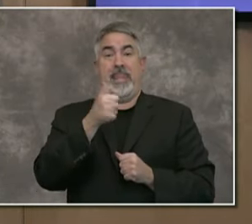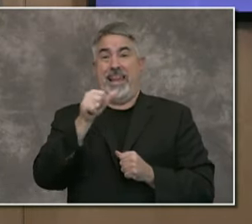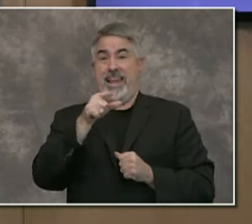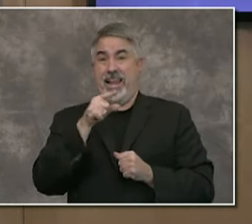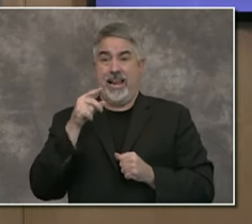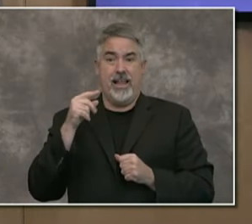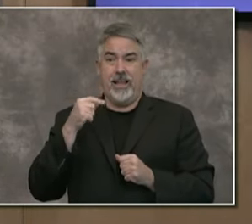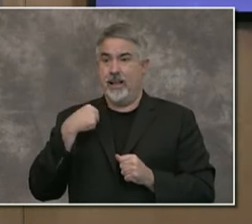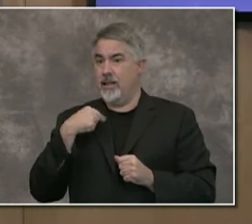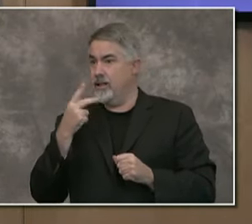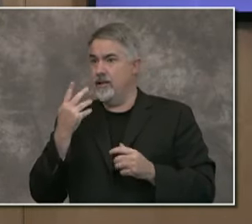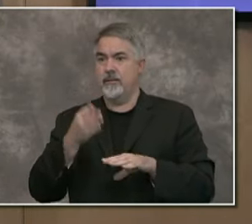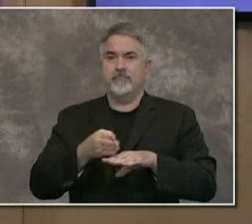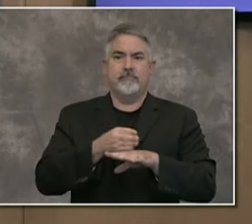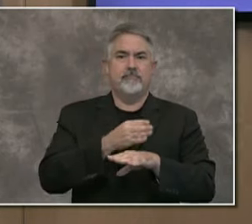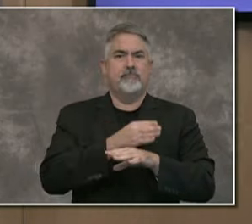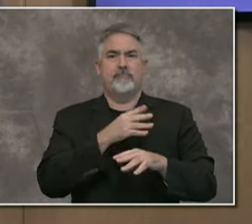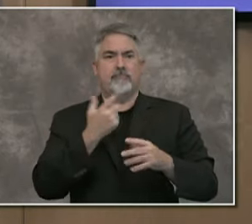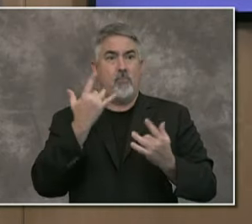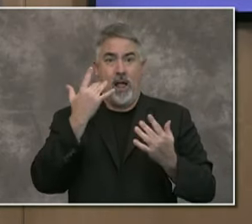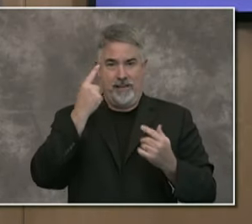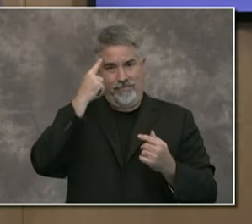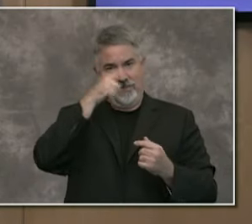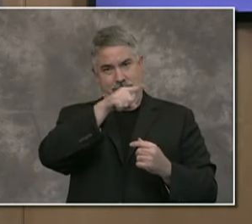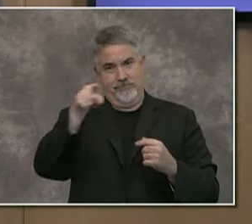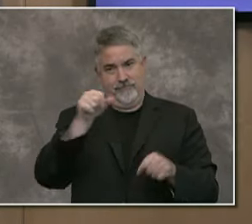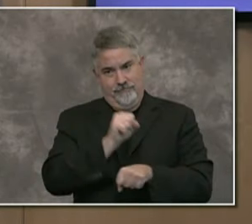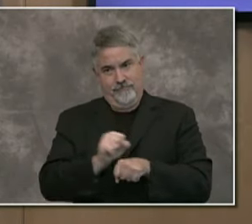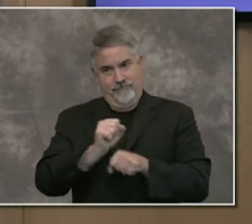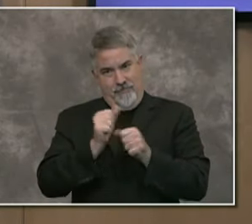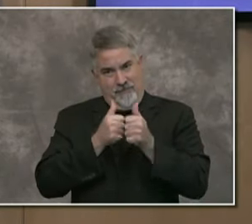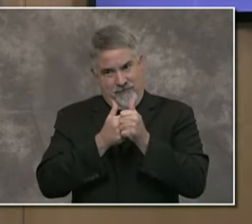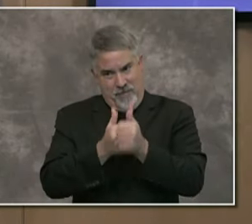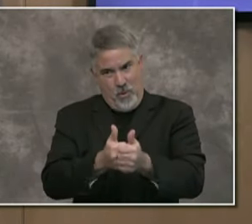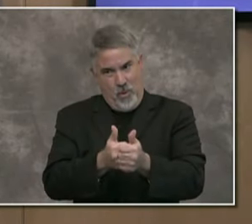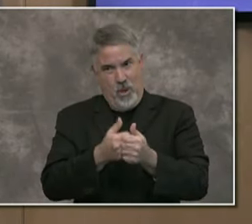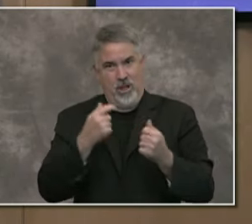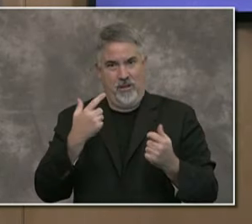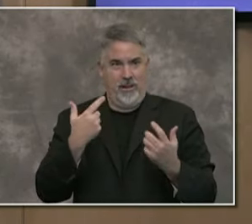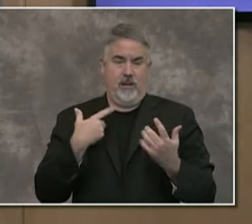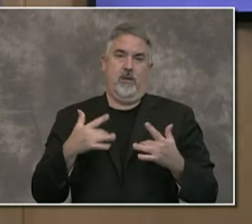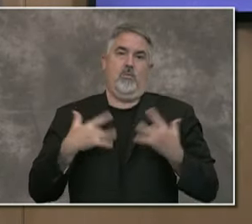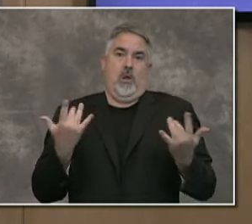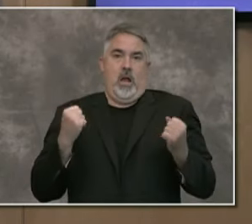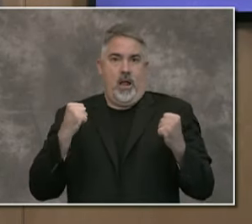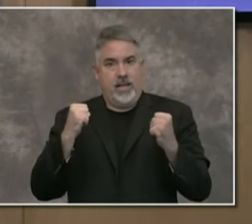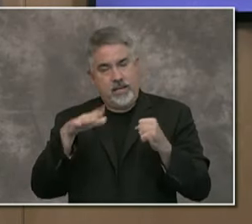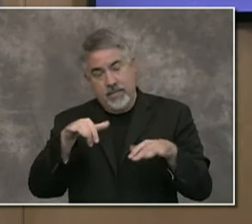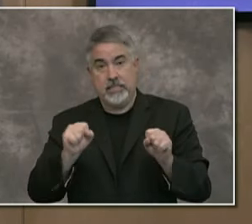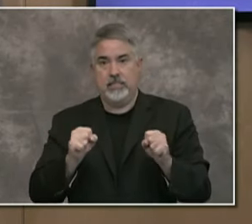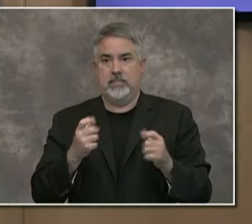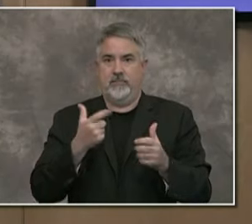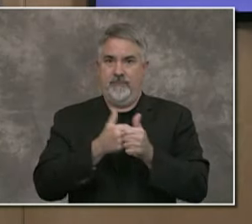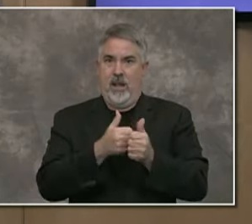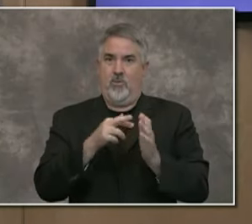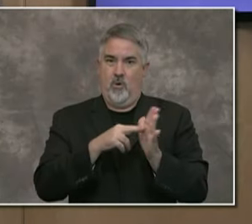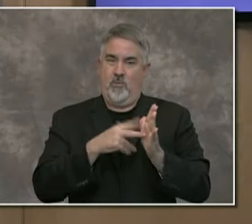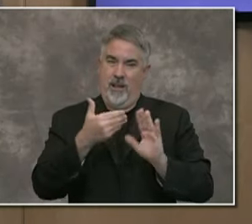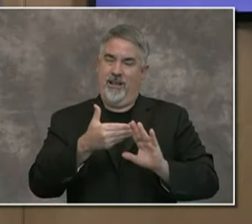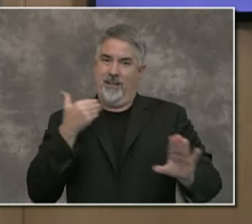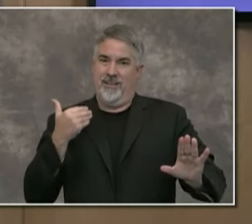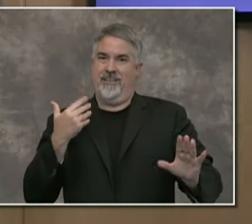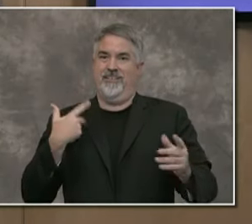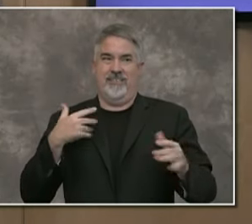out there is a cause to celebrate the early actions in San Diego County and the state of California, to celebrate the early actions